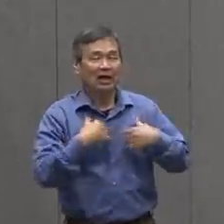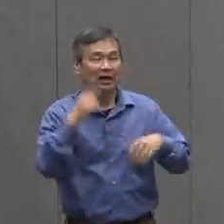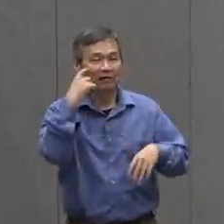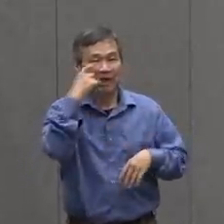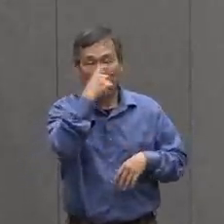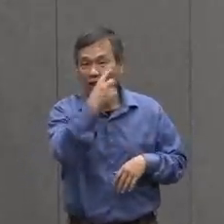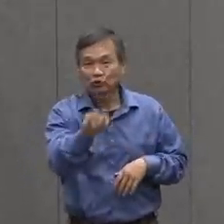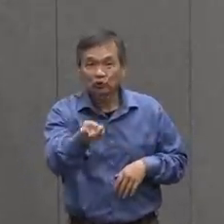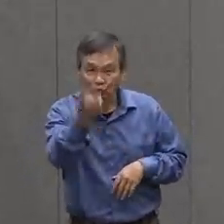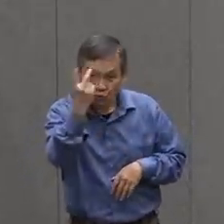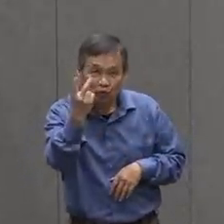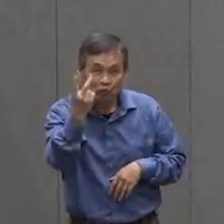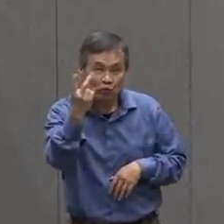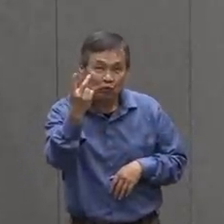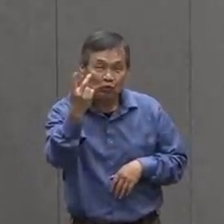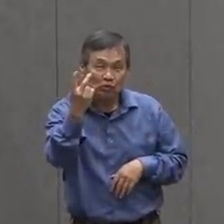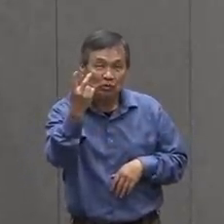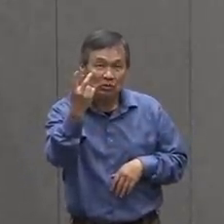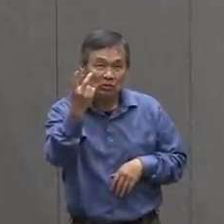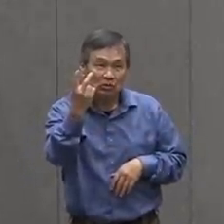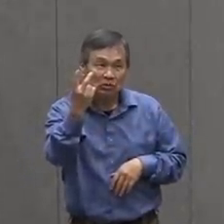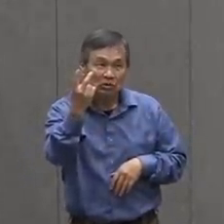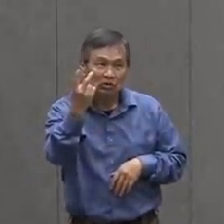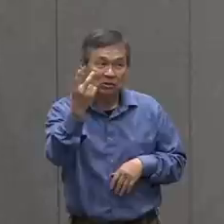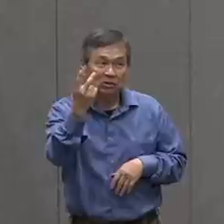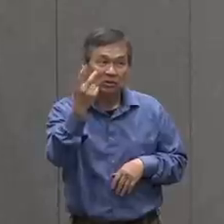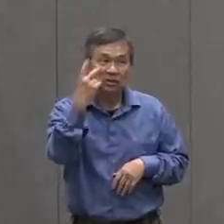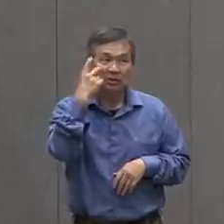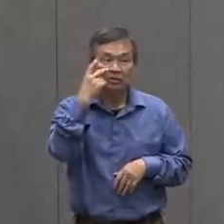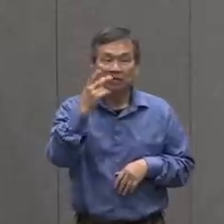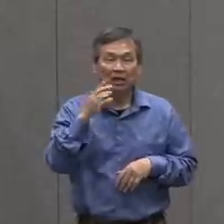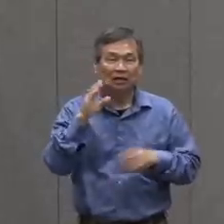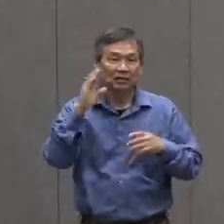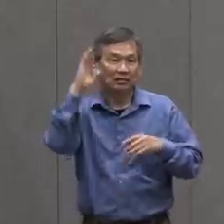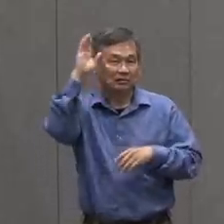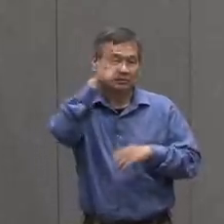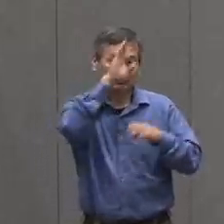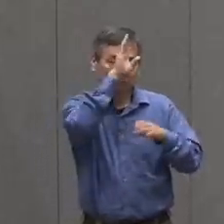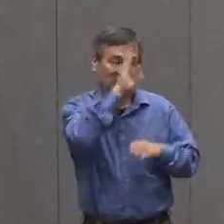eyes. We're only seeing one side of their head.